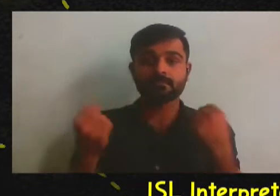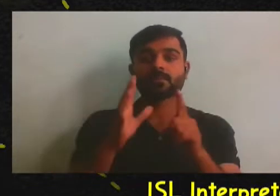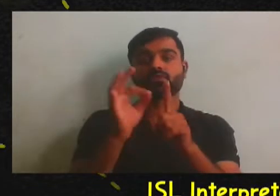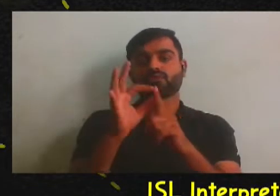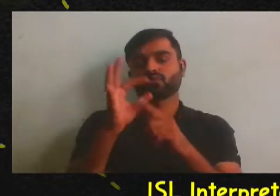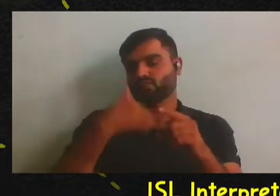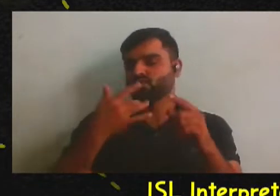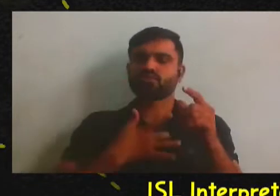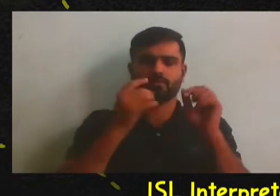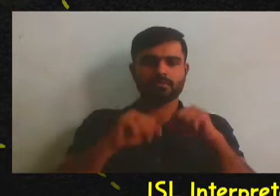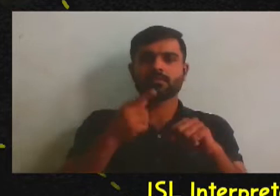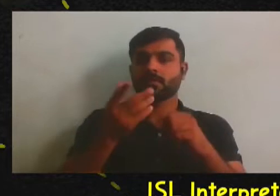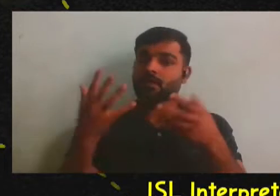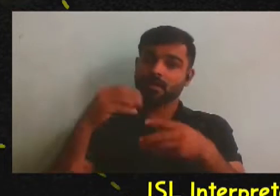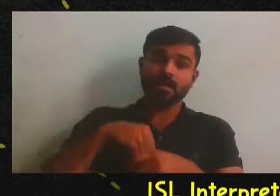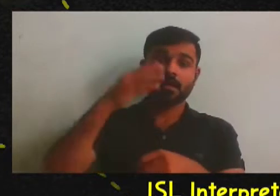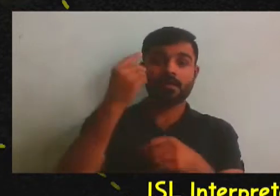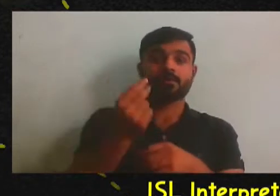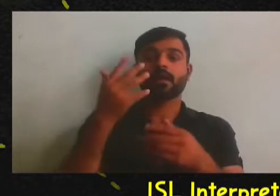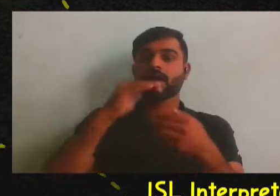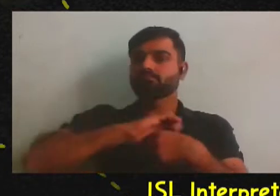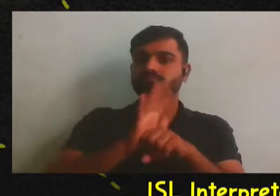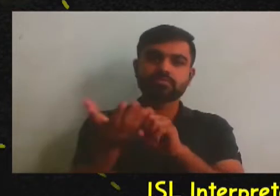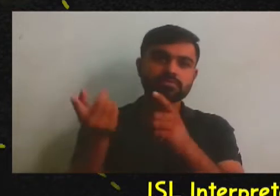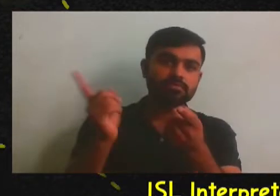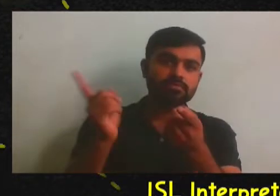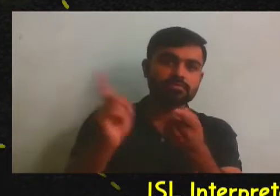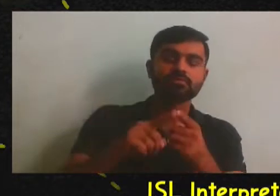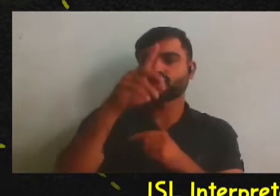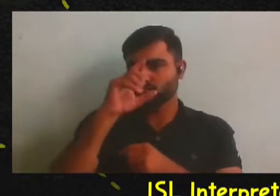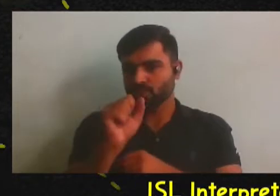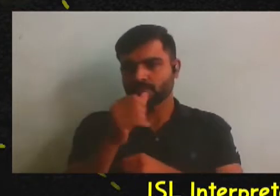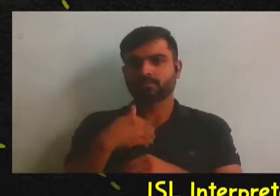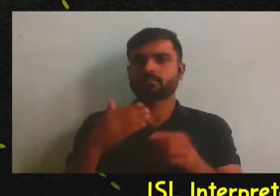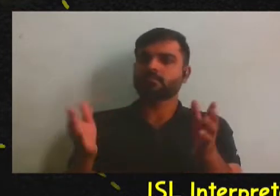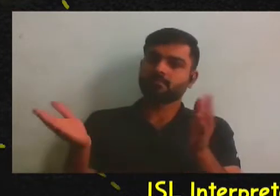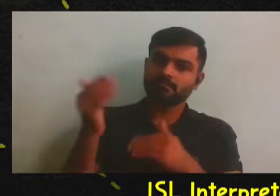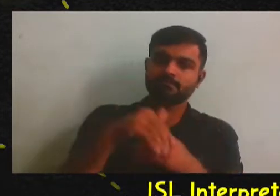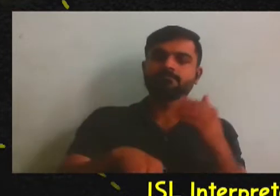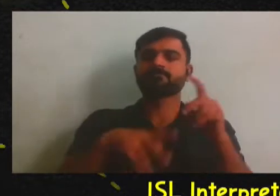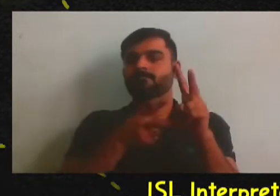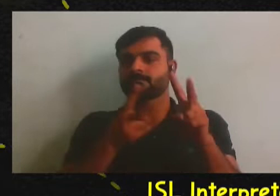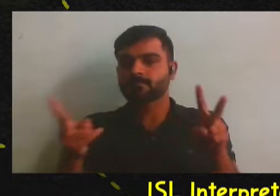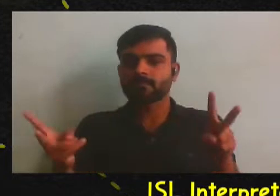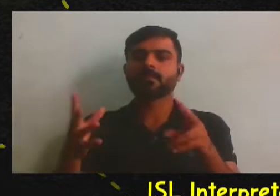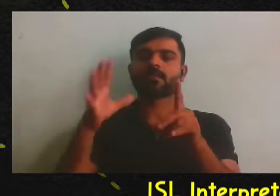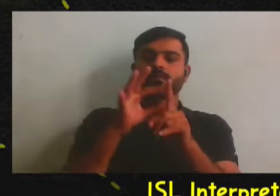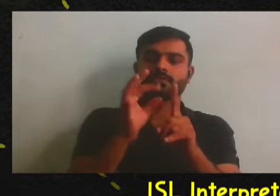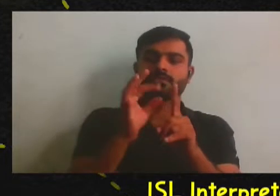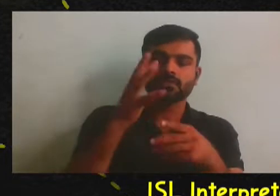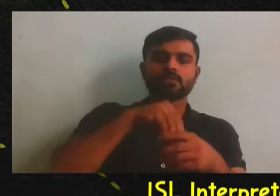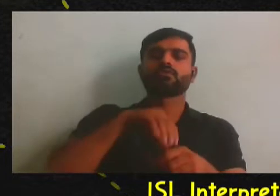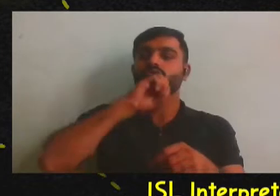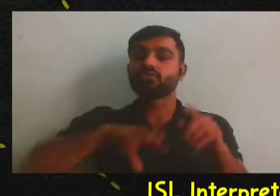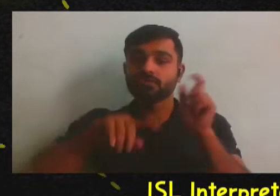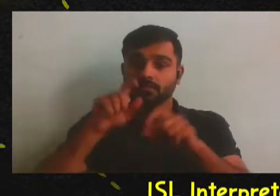feel. So they know immediately where to lock down. And so you'll remember the cops coming out with all kinds of draconian things around young